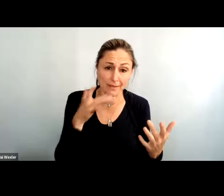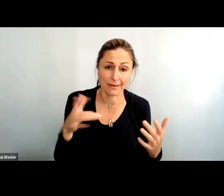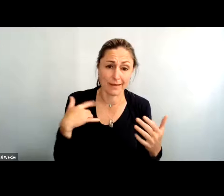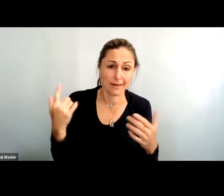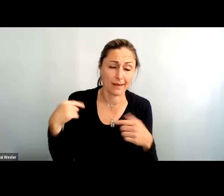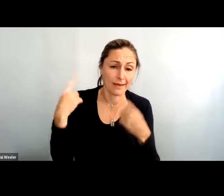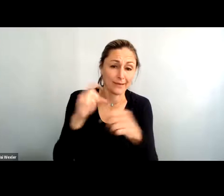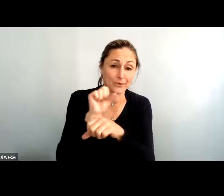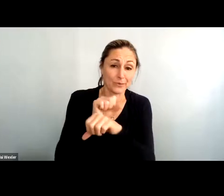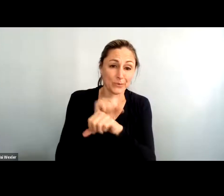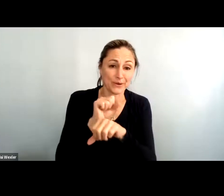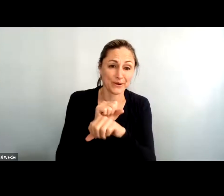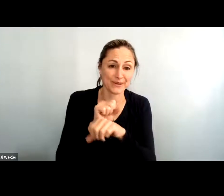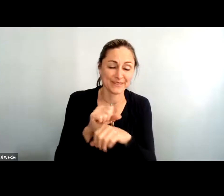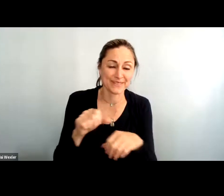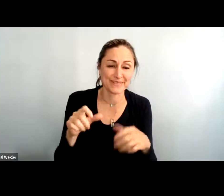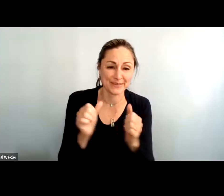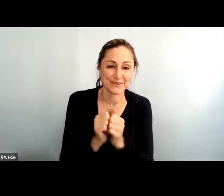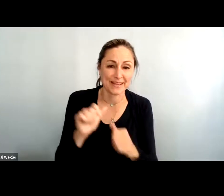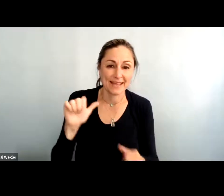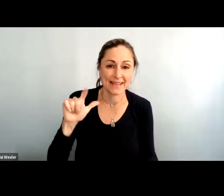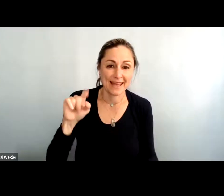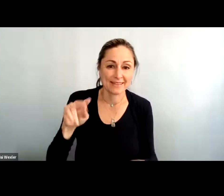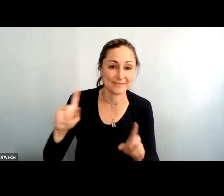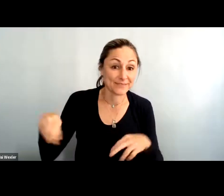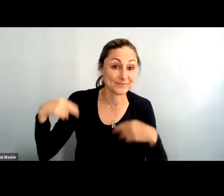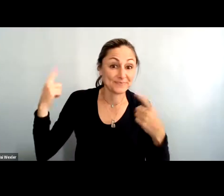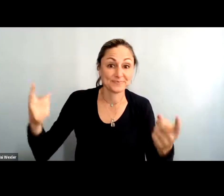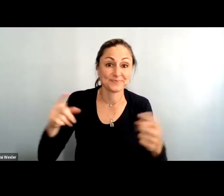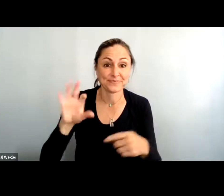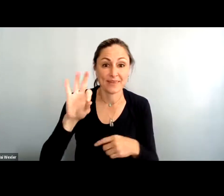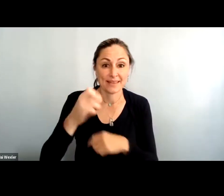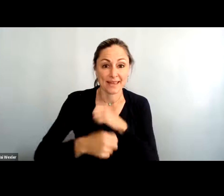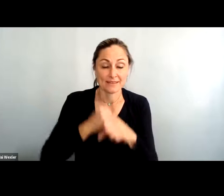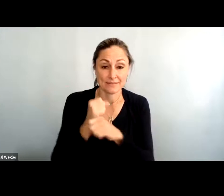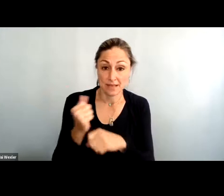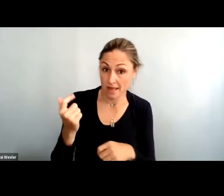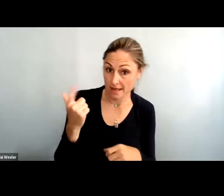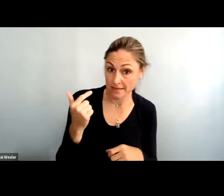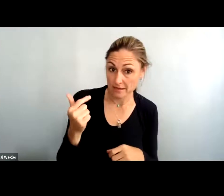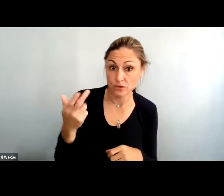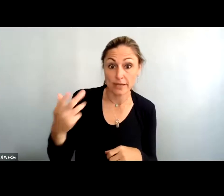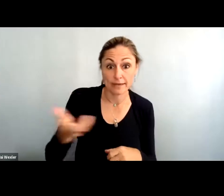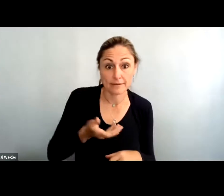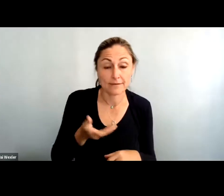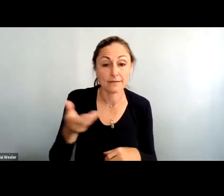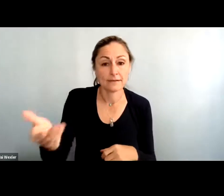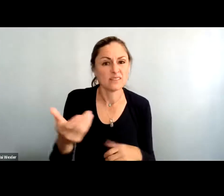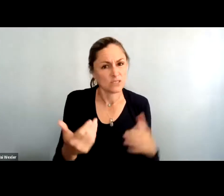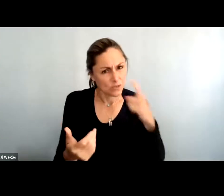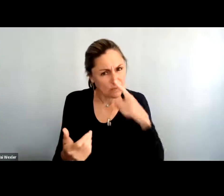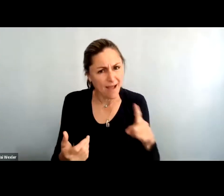heard, for the last 9 years or so. And last year, he invited me to work with him on a special